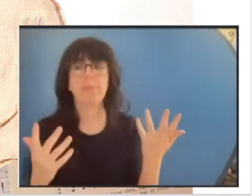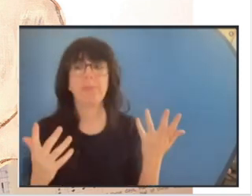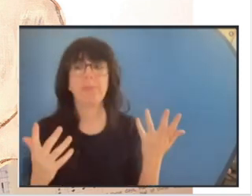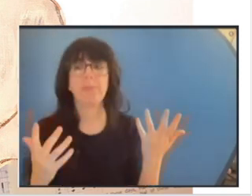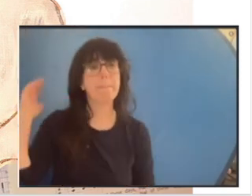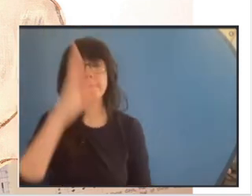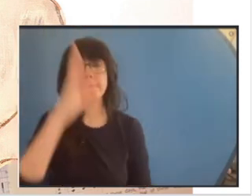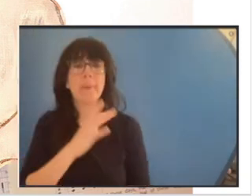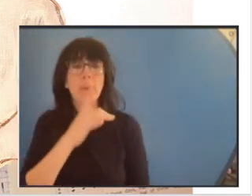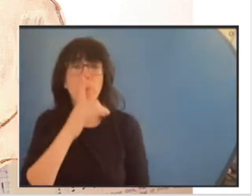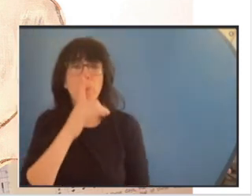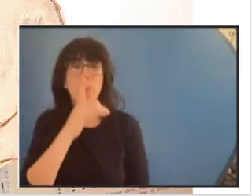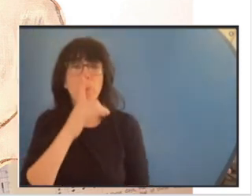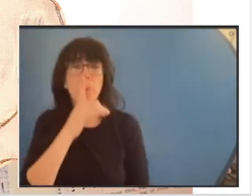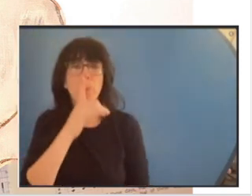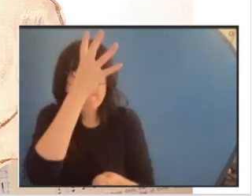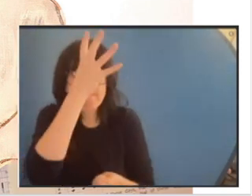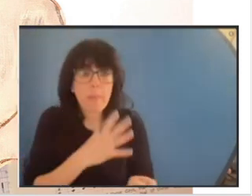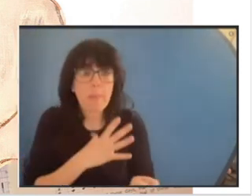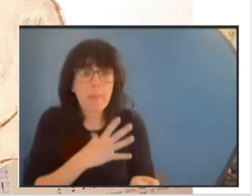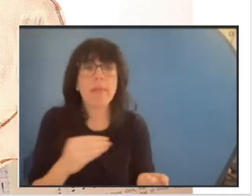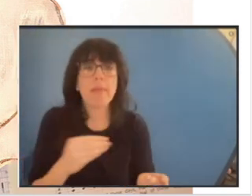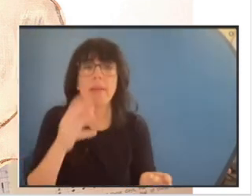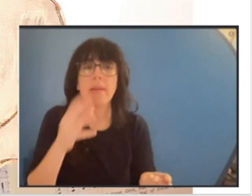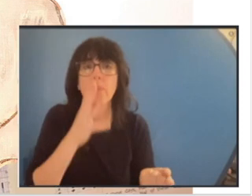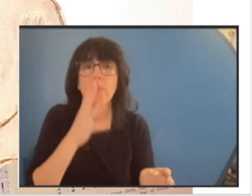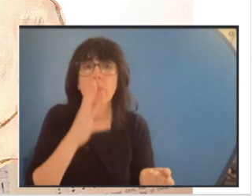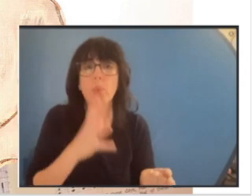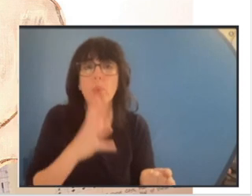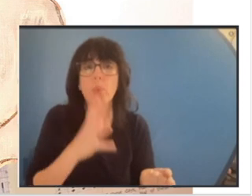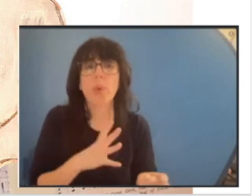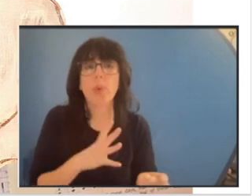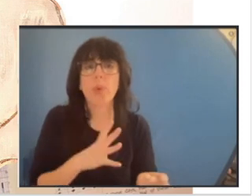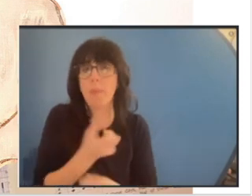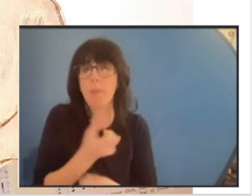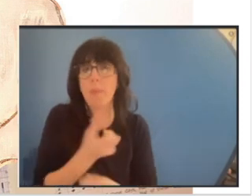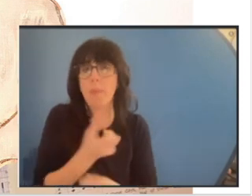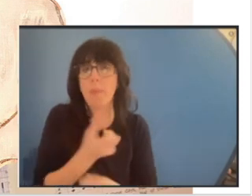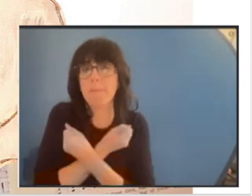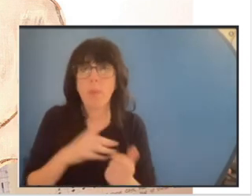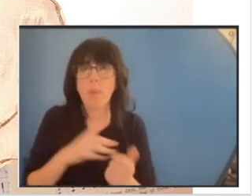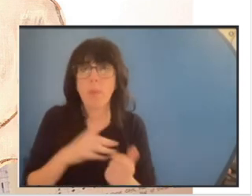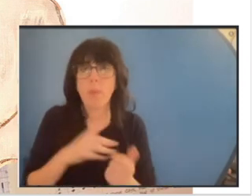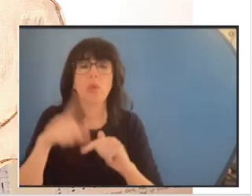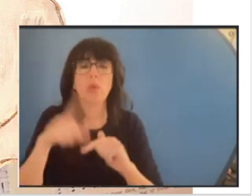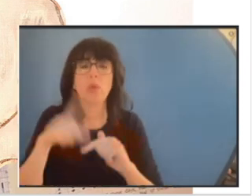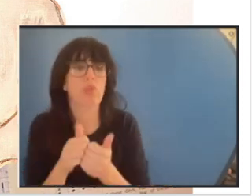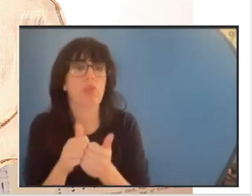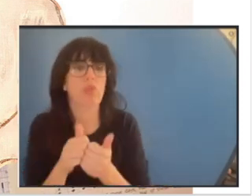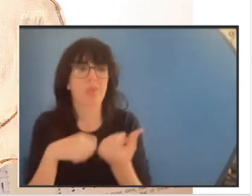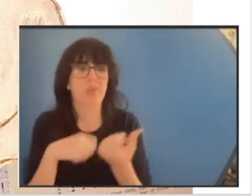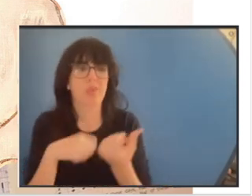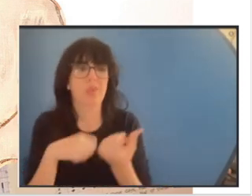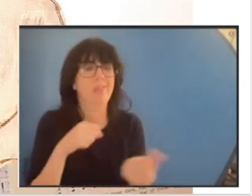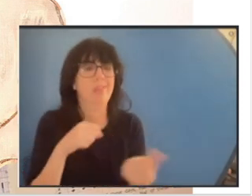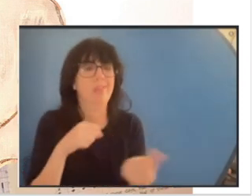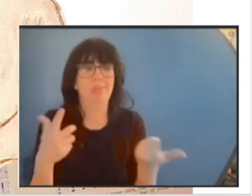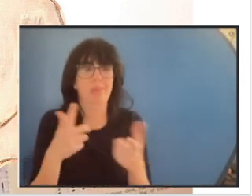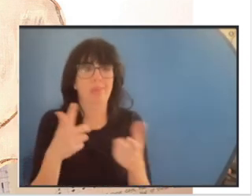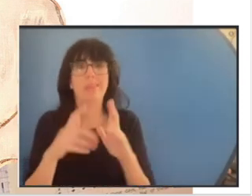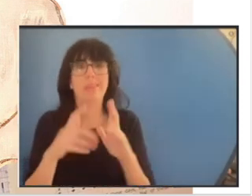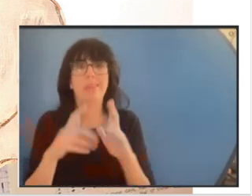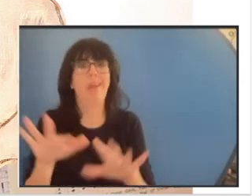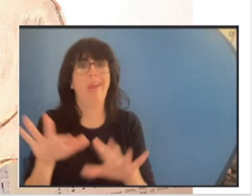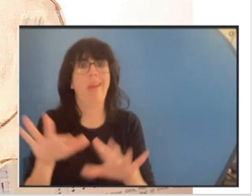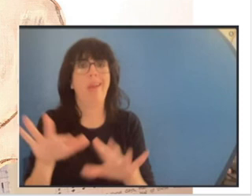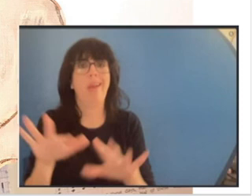men and women who loved women could not socialize together. Doing so could get you arrested.